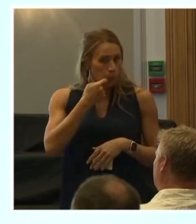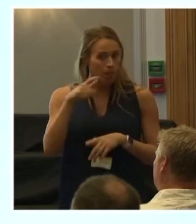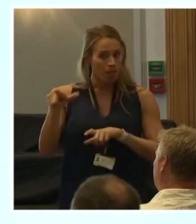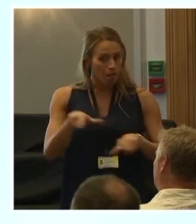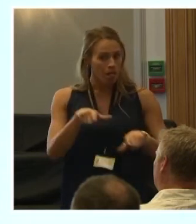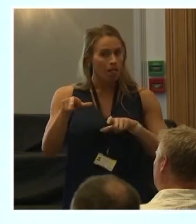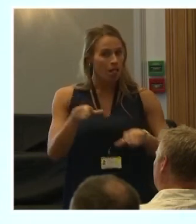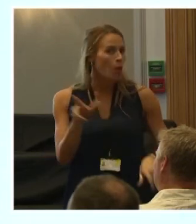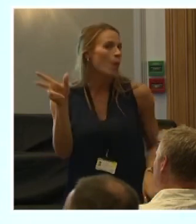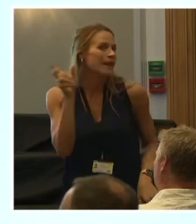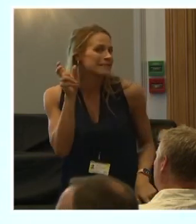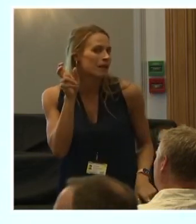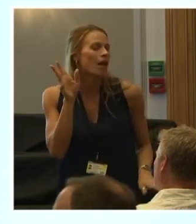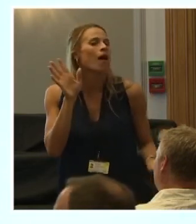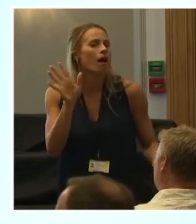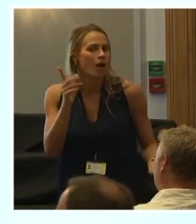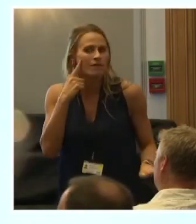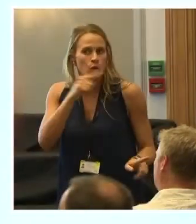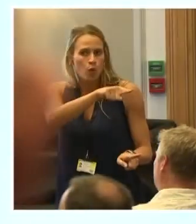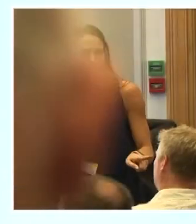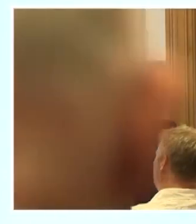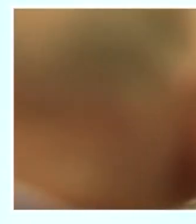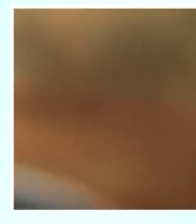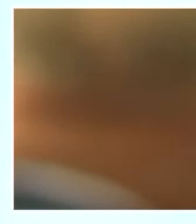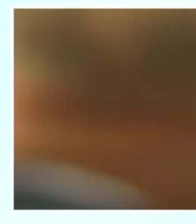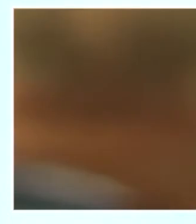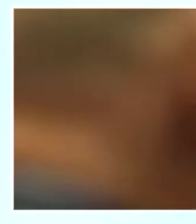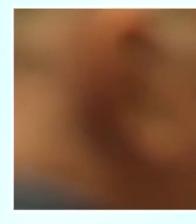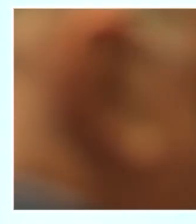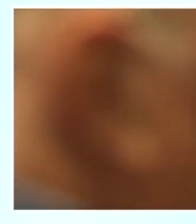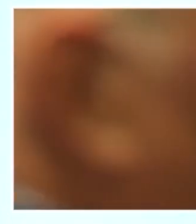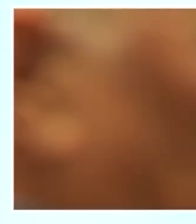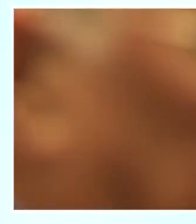needs of our community and provide them with the support that they need.